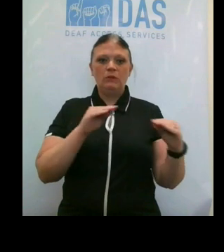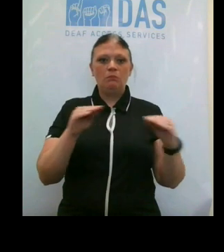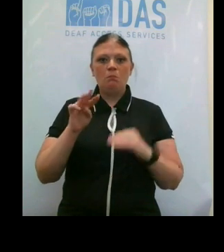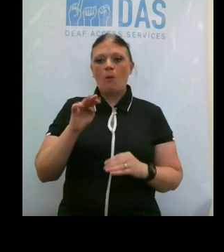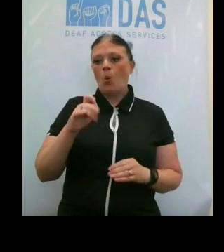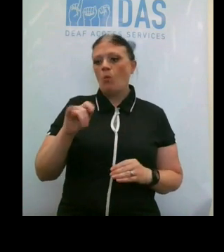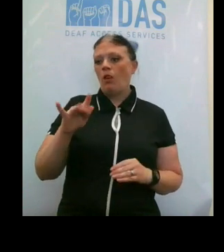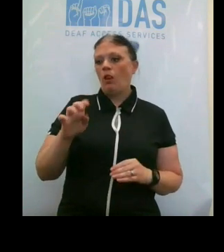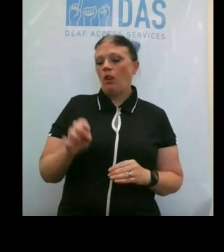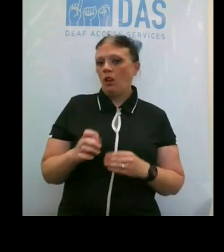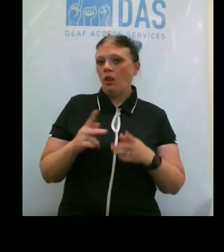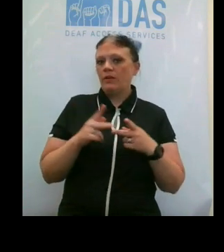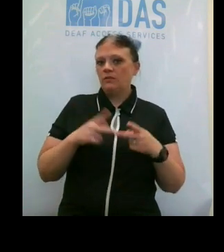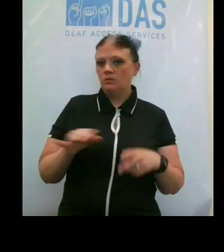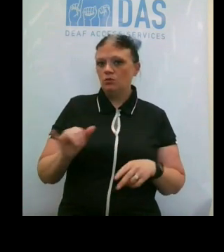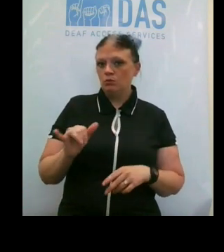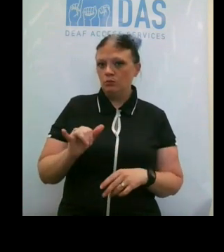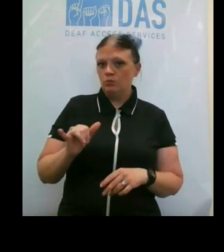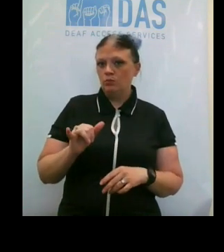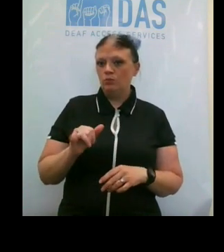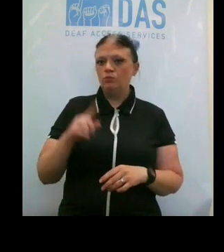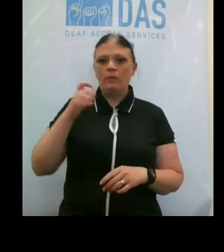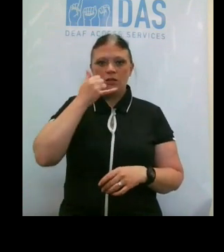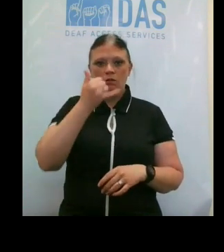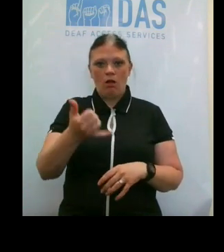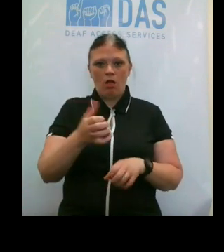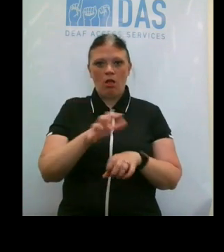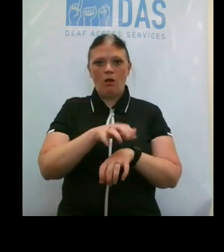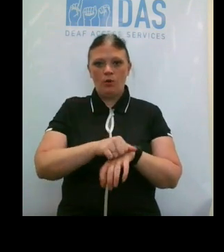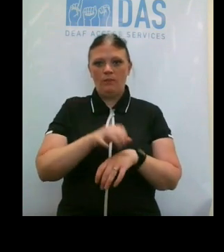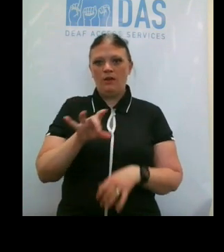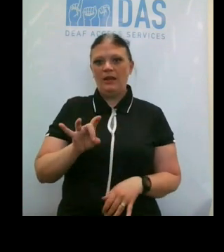Department of Health runs. You need to call for an appointment. It is